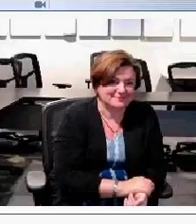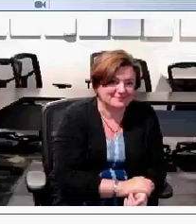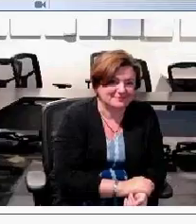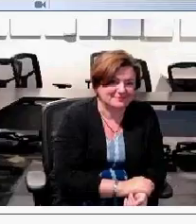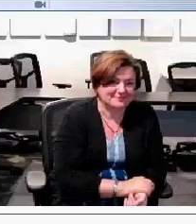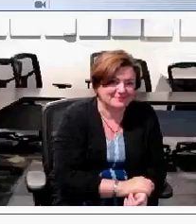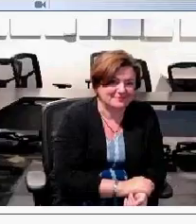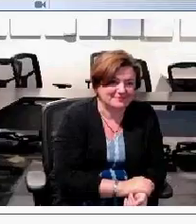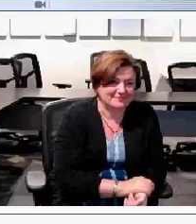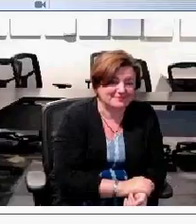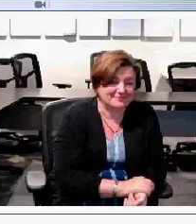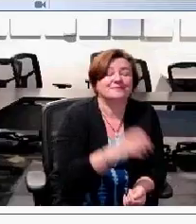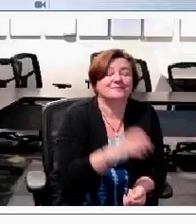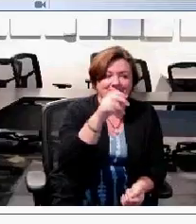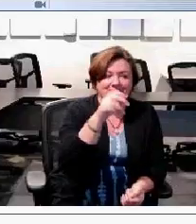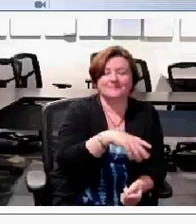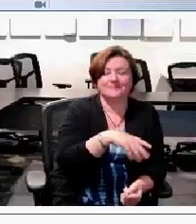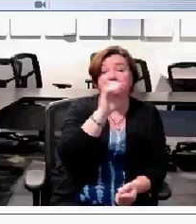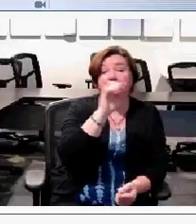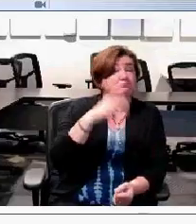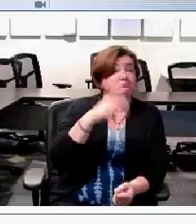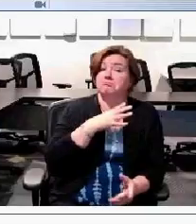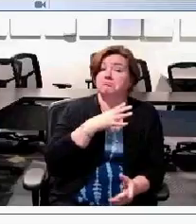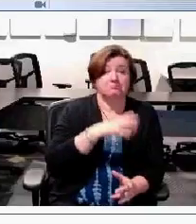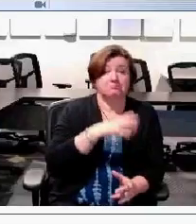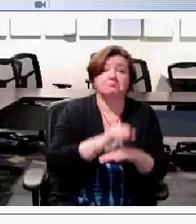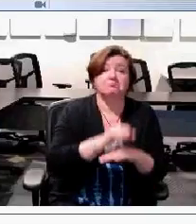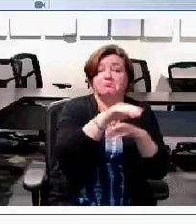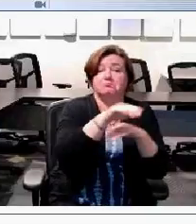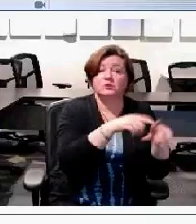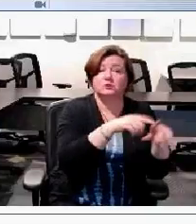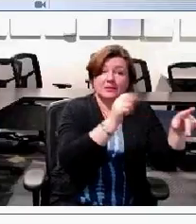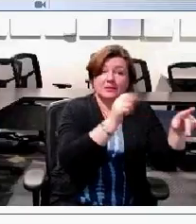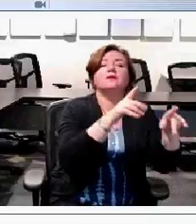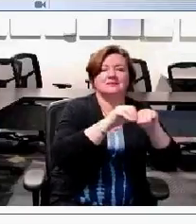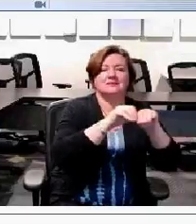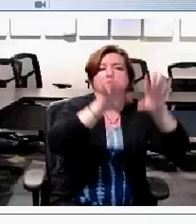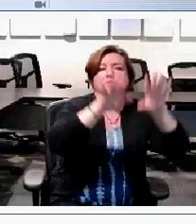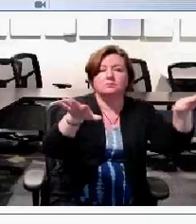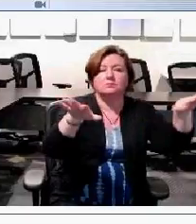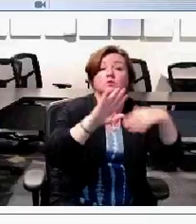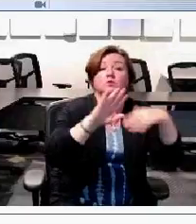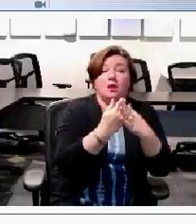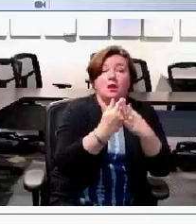I hear you. Okay, yes, that's great. Yeah, I'll send it okay. to you. And I'll send them out to the...